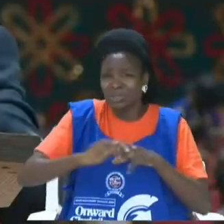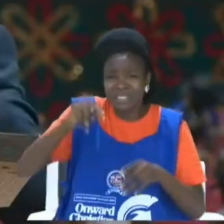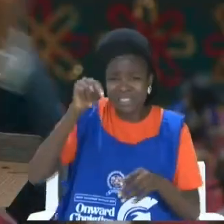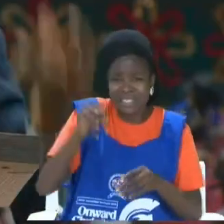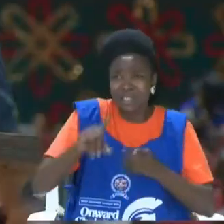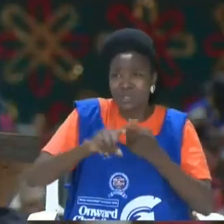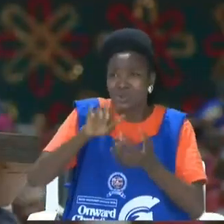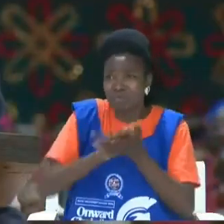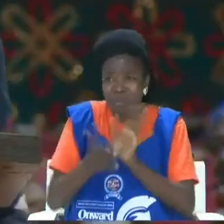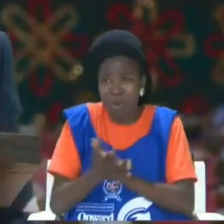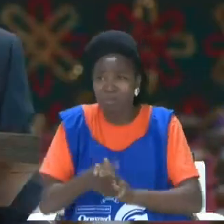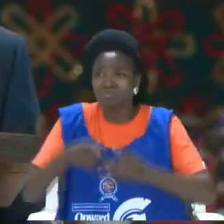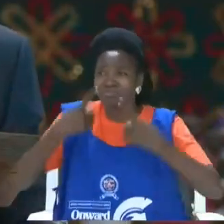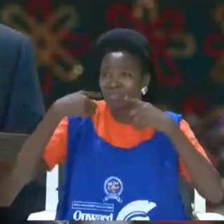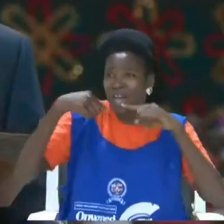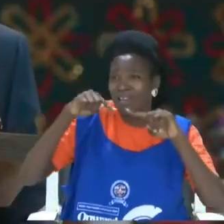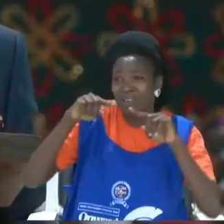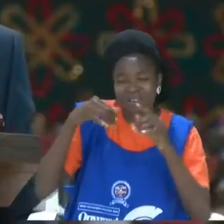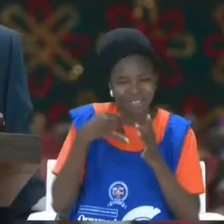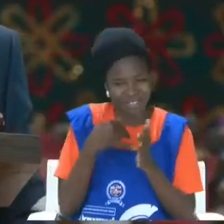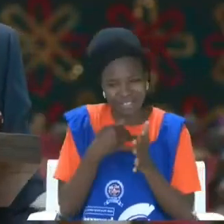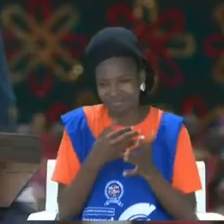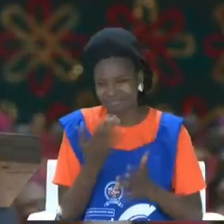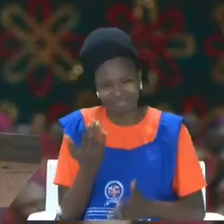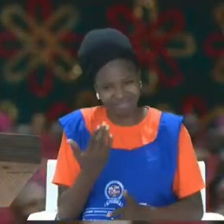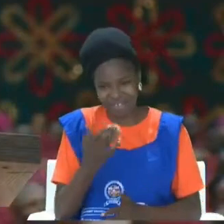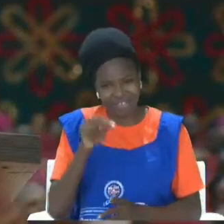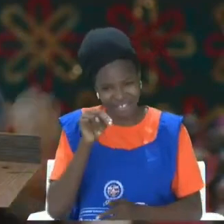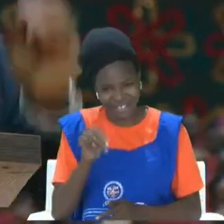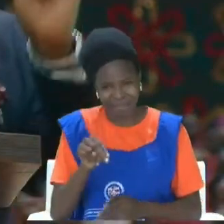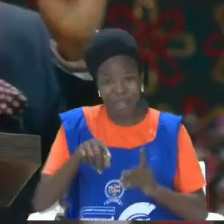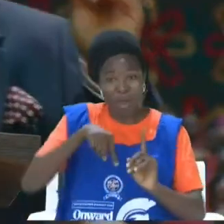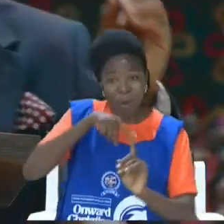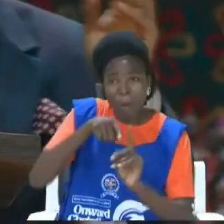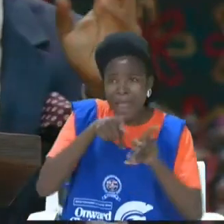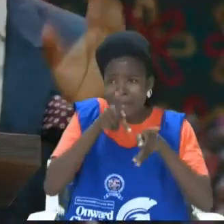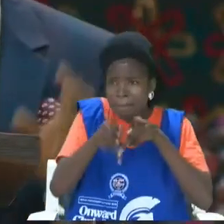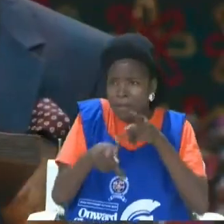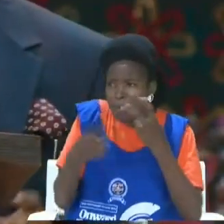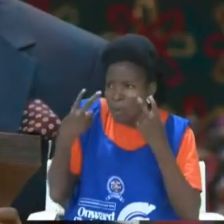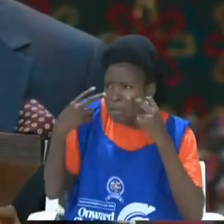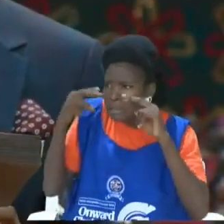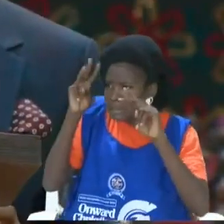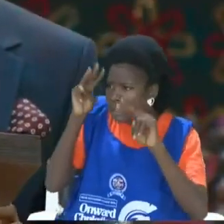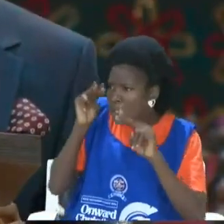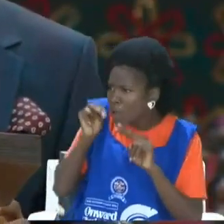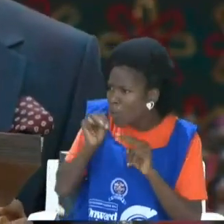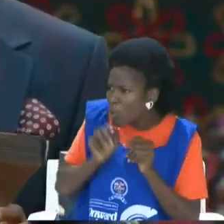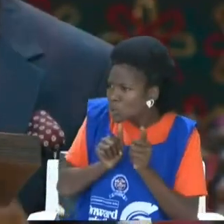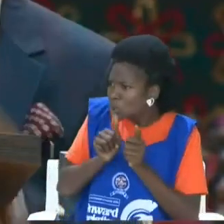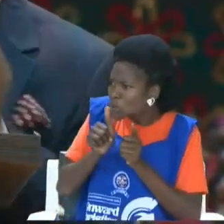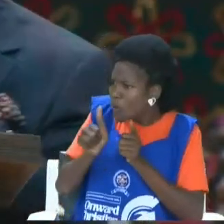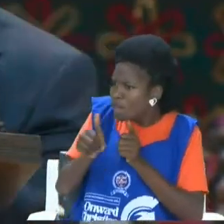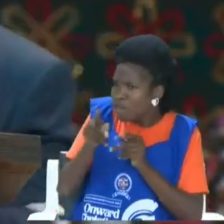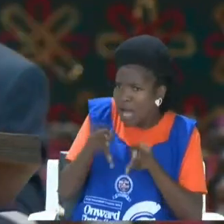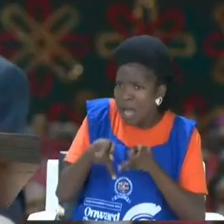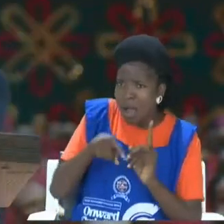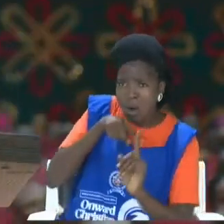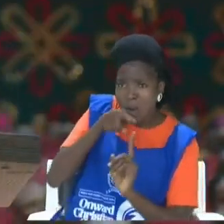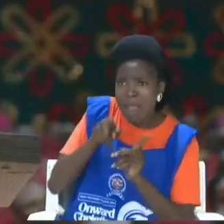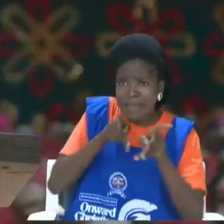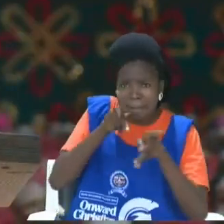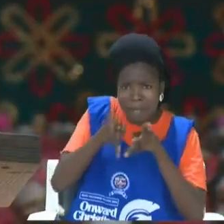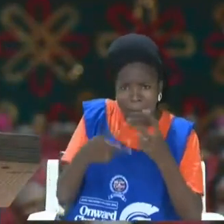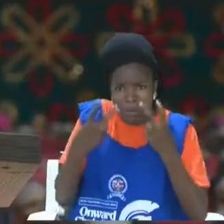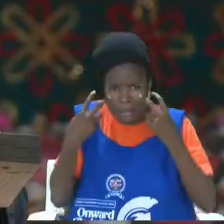and begin to announce it. When people will see him sober, when people will see